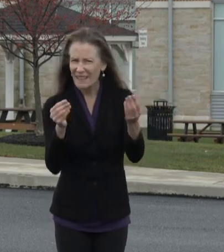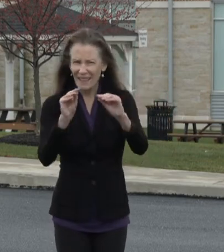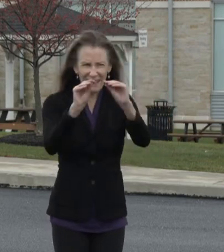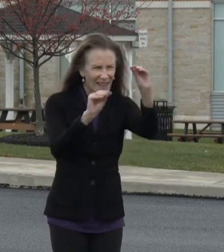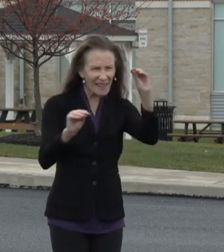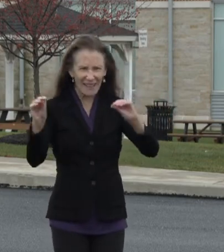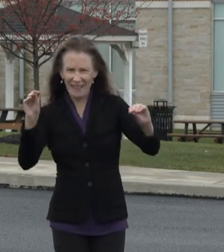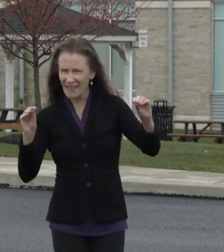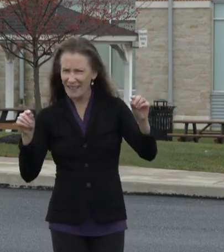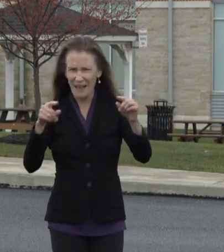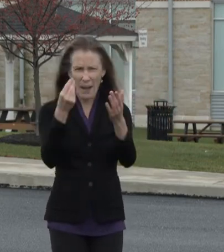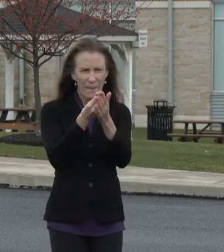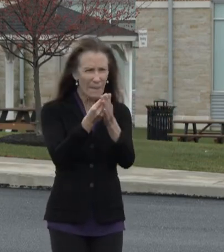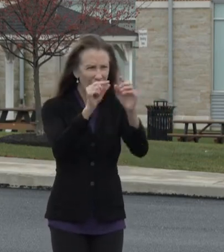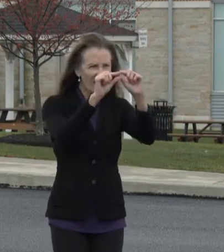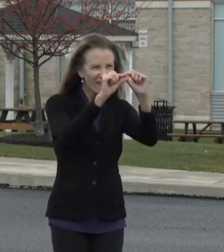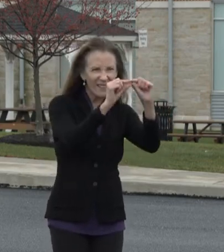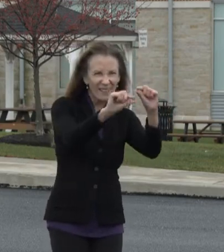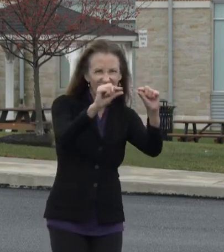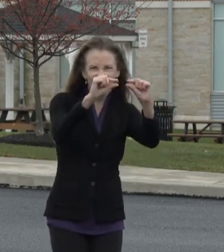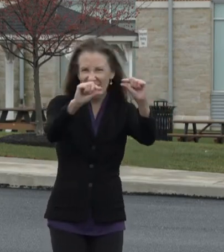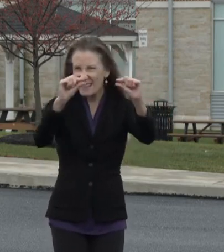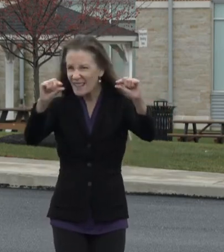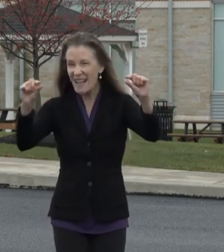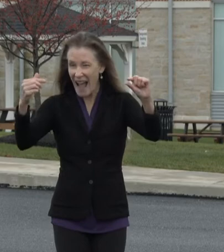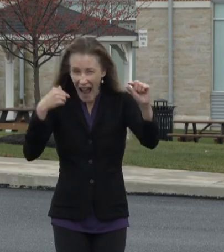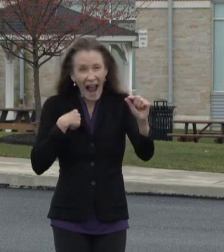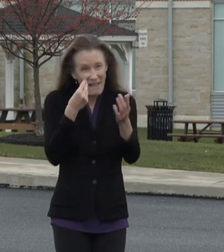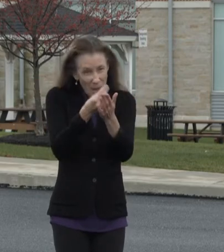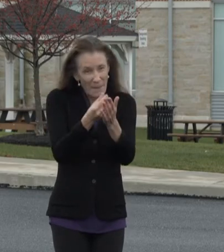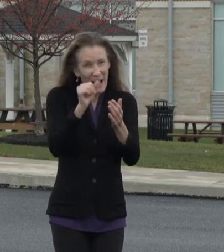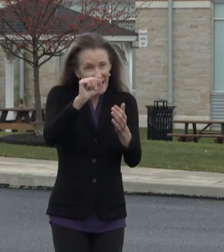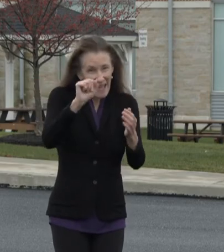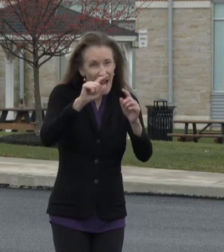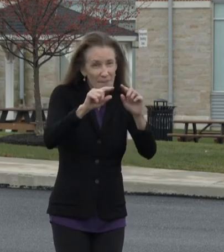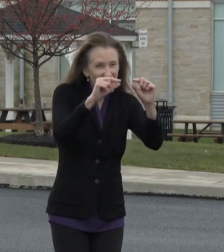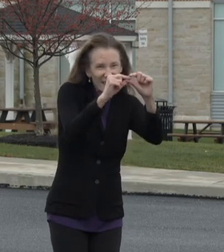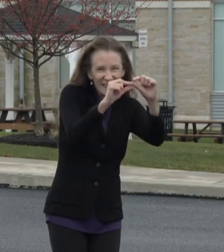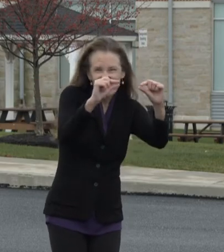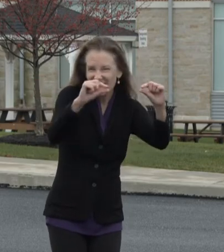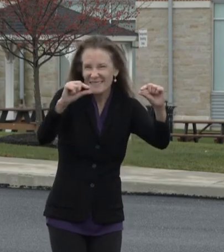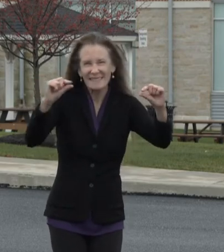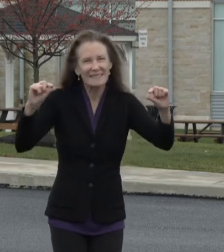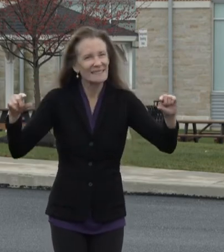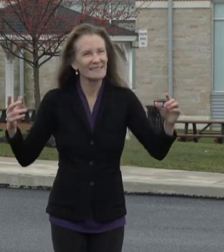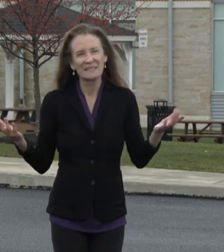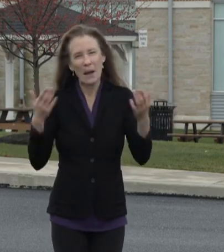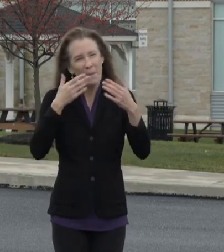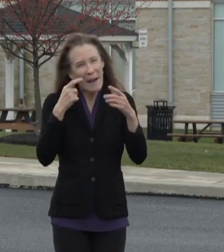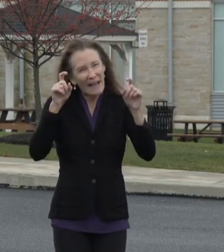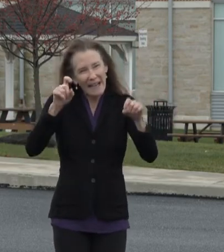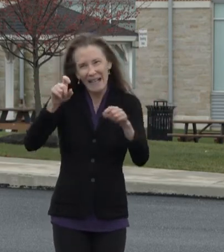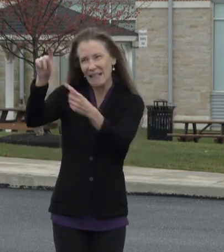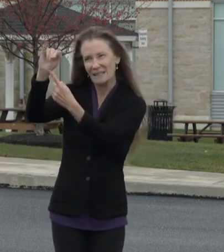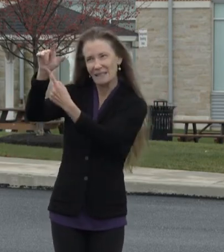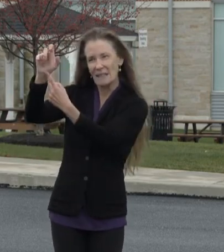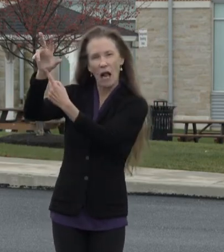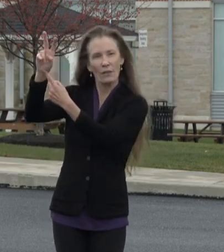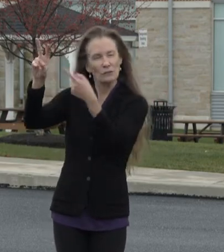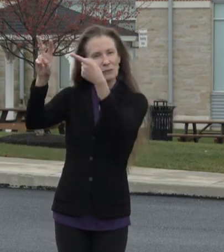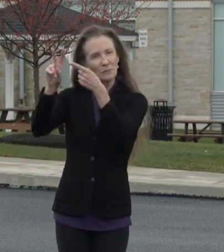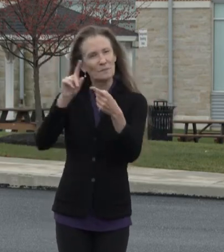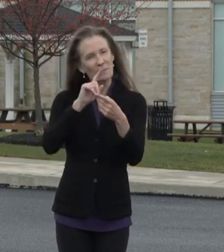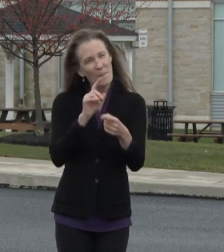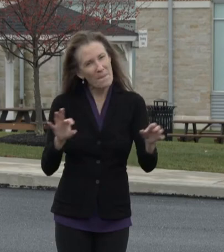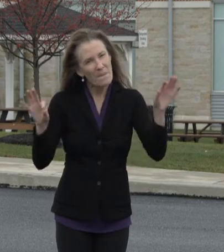that can be accessed that we can't do at state active duty. And I will tell you right now, these nursing homes are